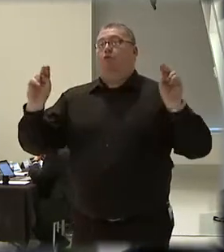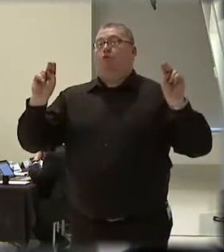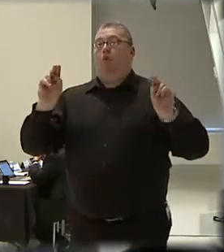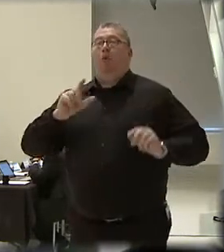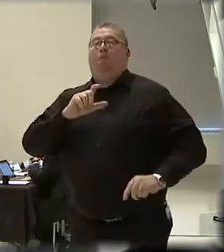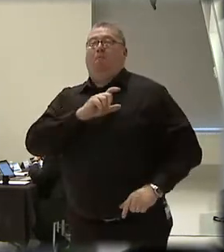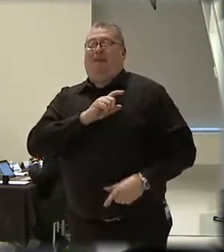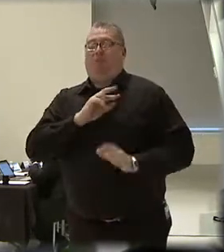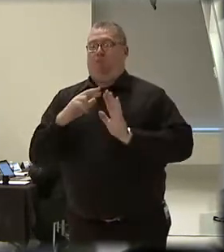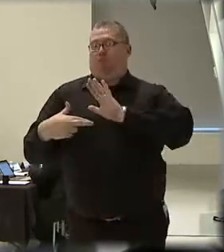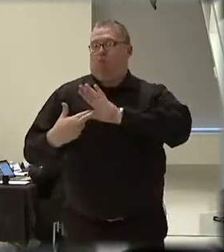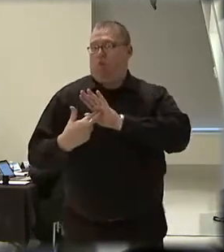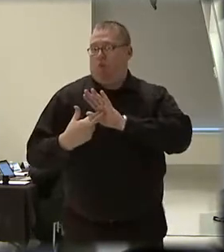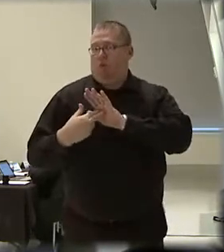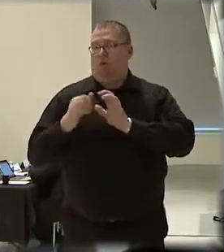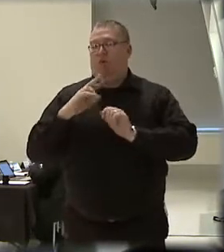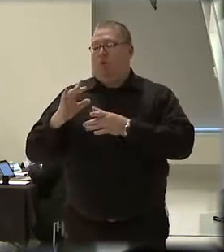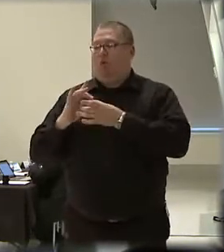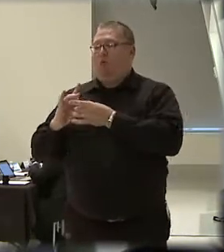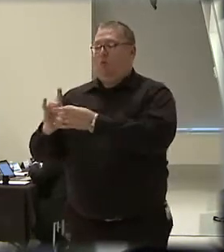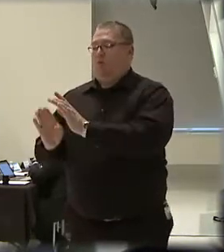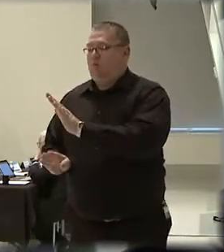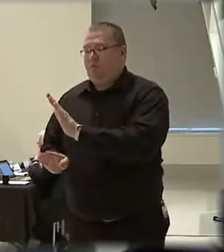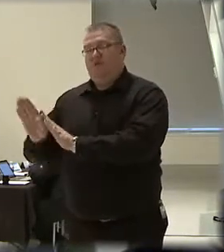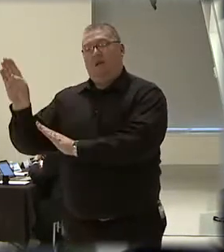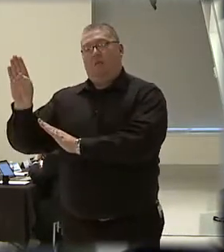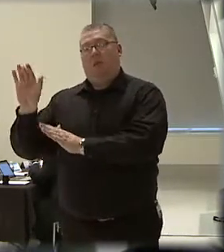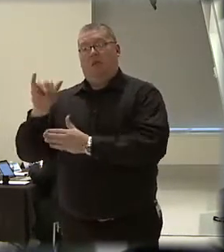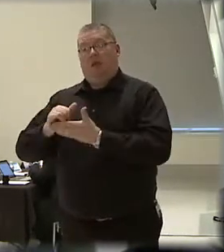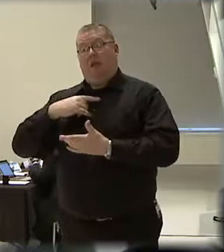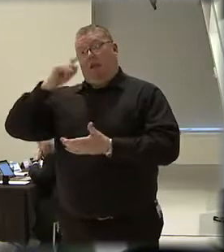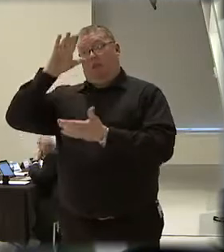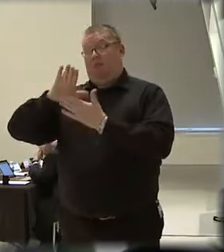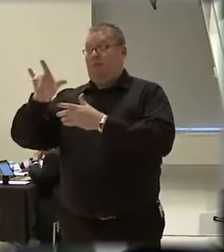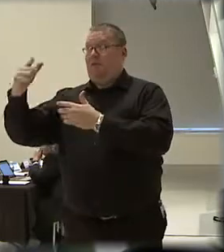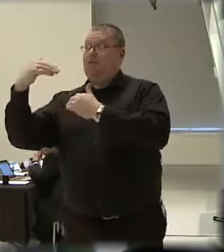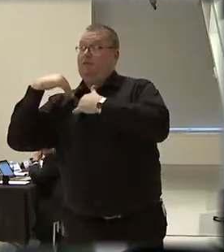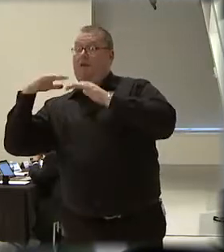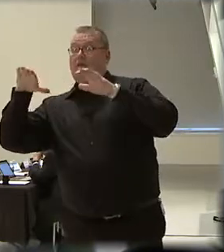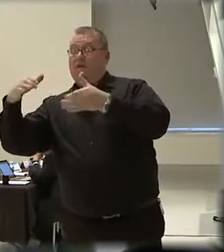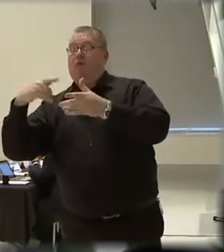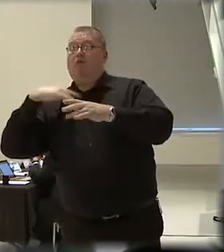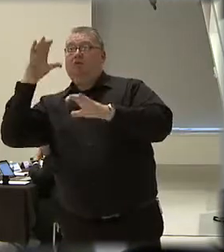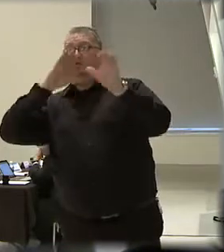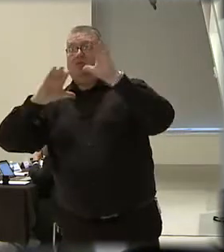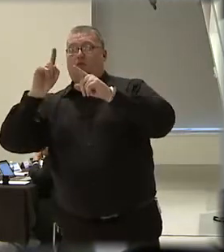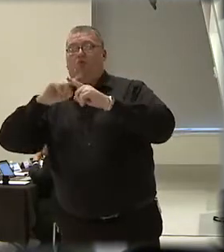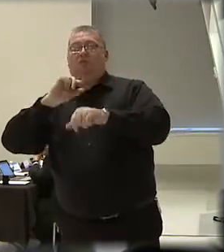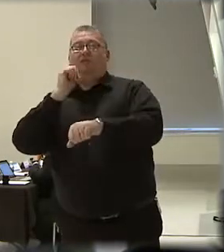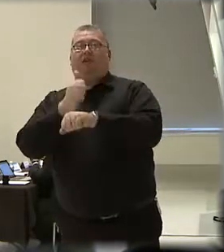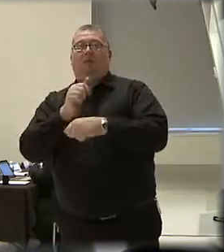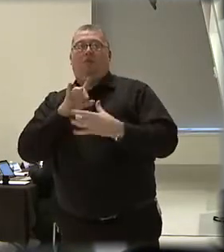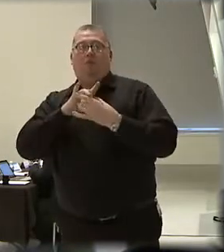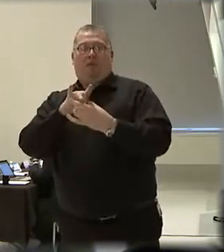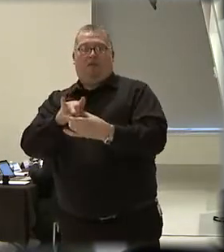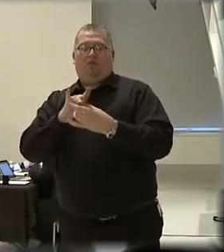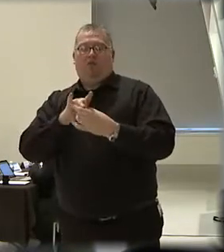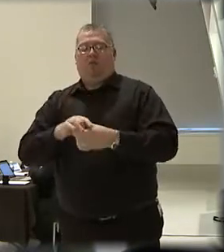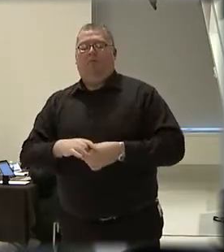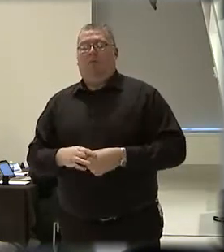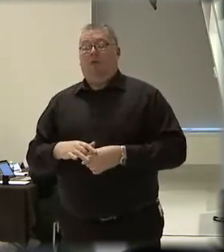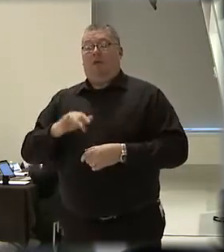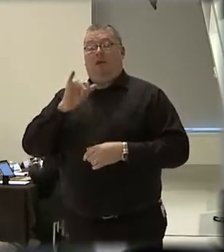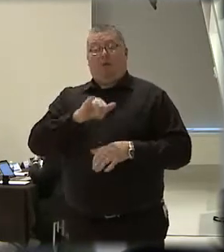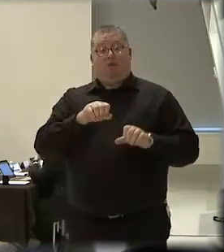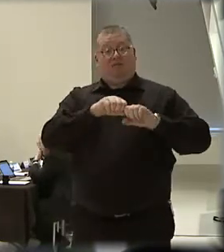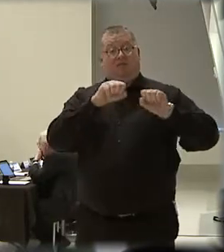policing or the relationship development that I believe this task force seeks to promote. While these systems